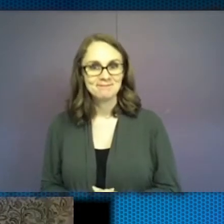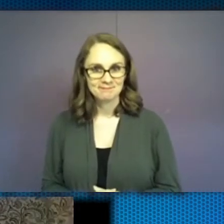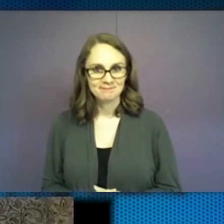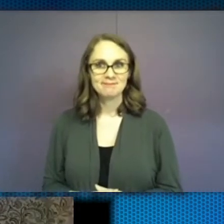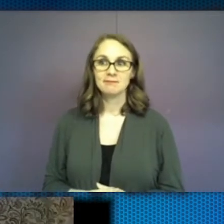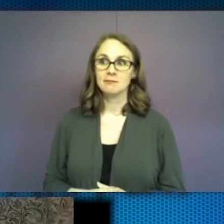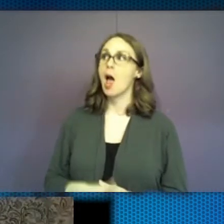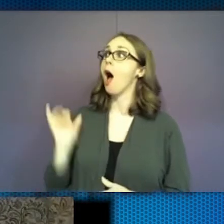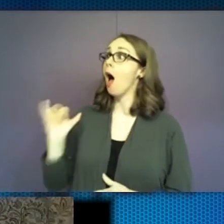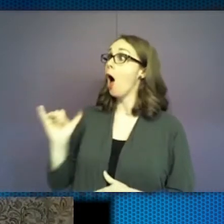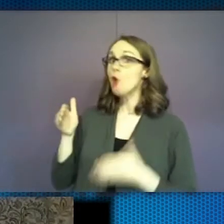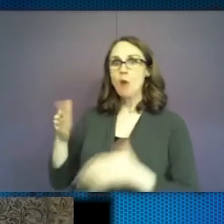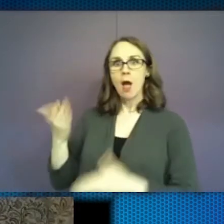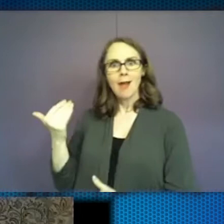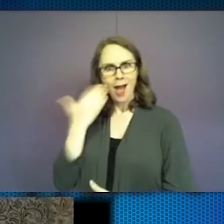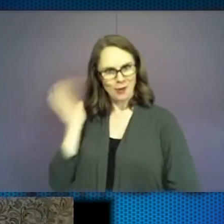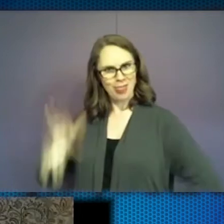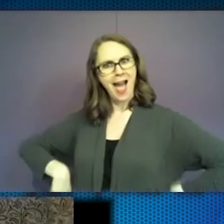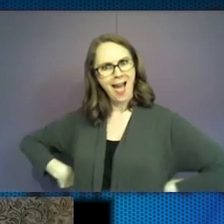Oh, Route 15. I know that.